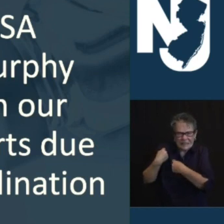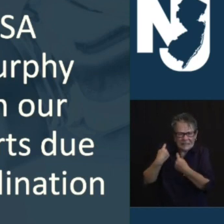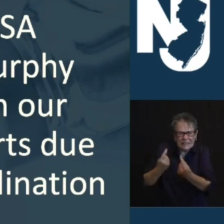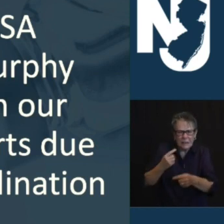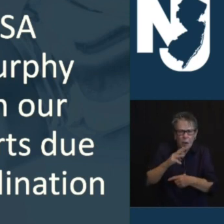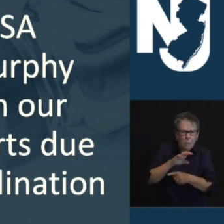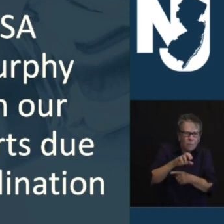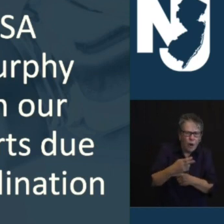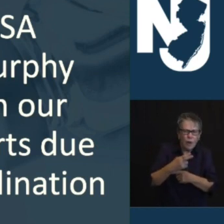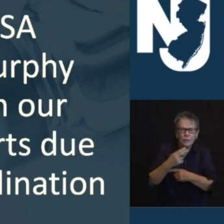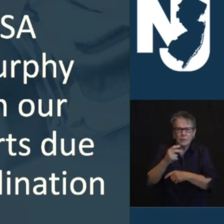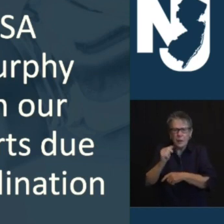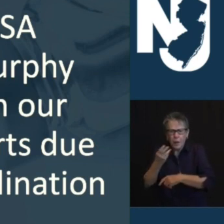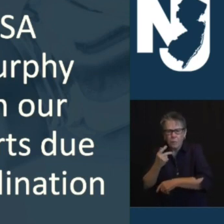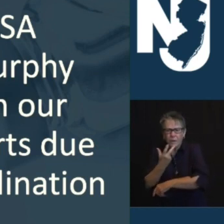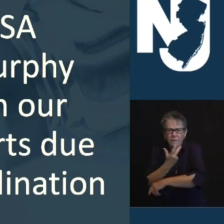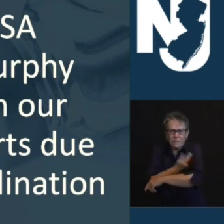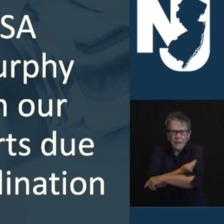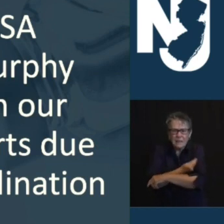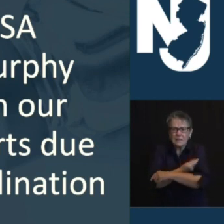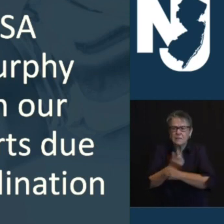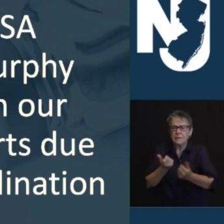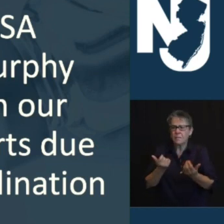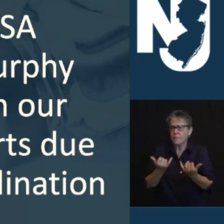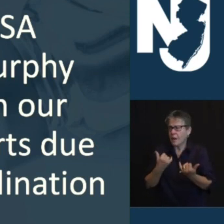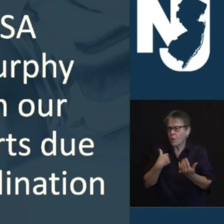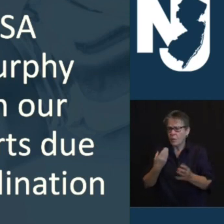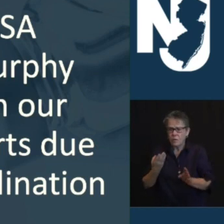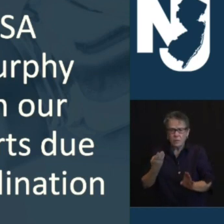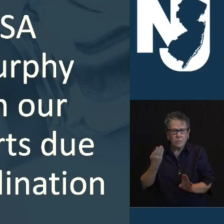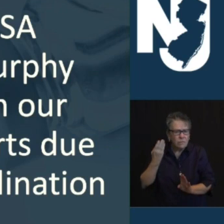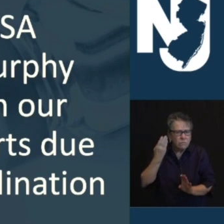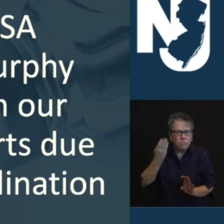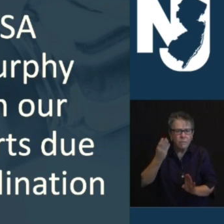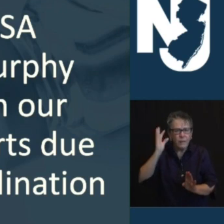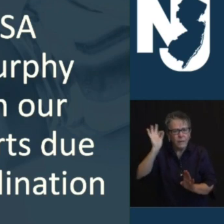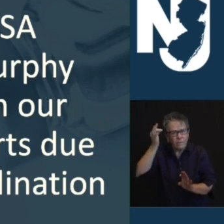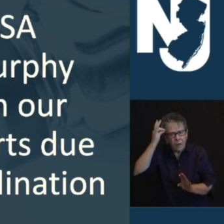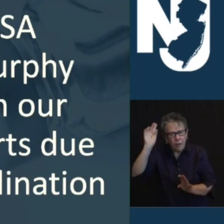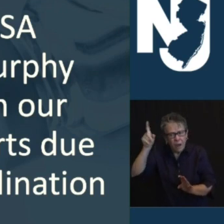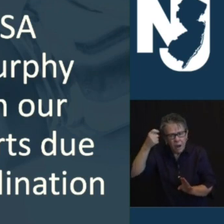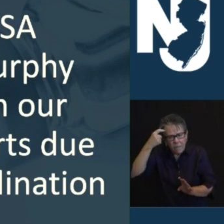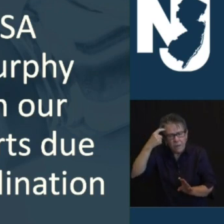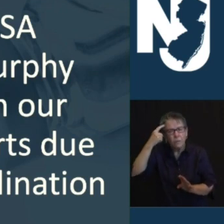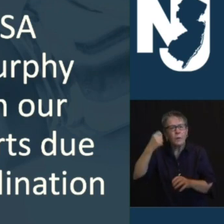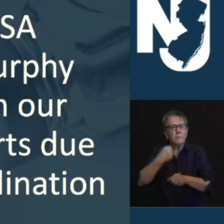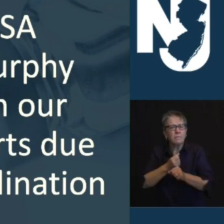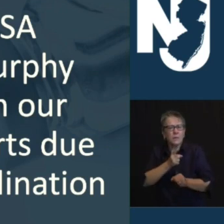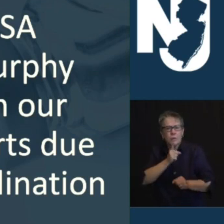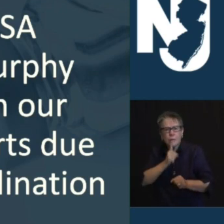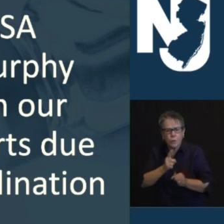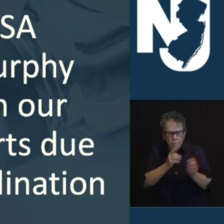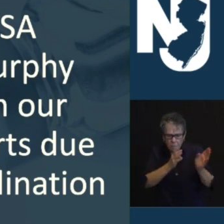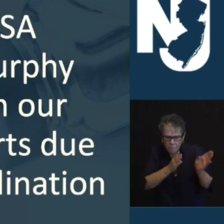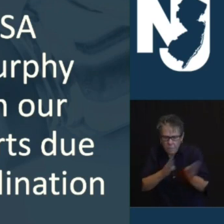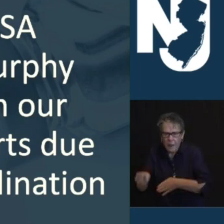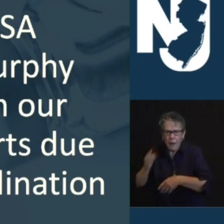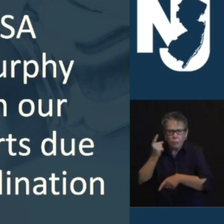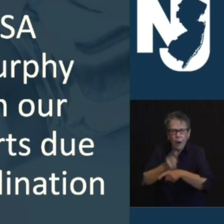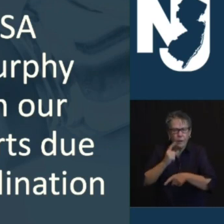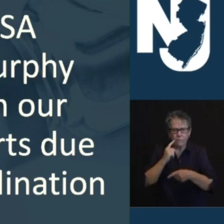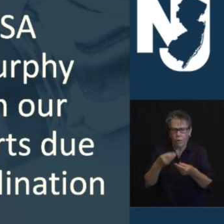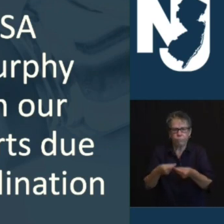has already been filed with the federal government, and we continue to review it and are prepared to make whatever changes need to be made to make sure